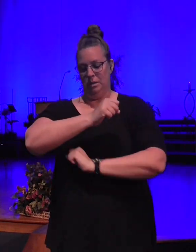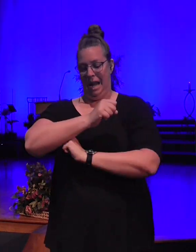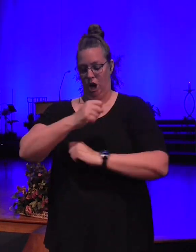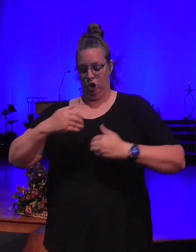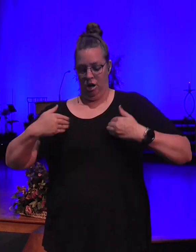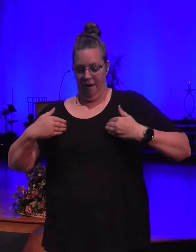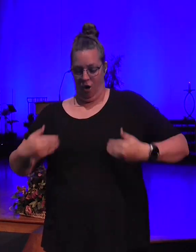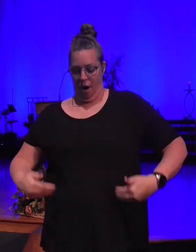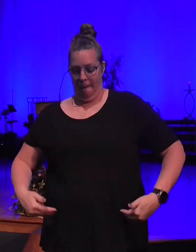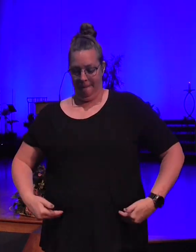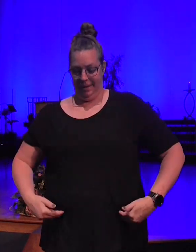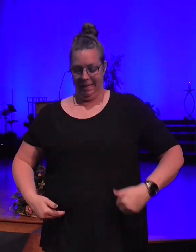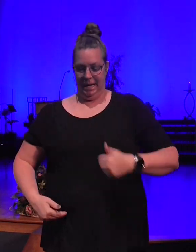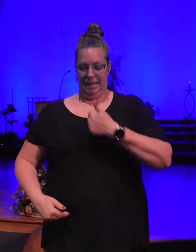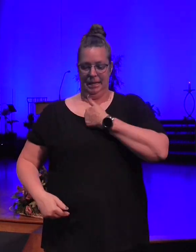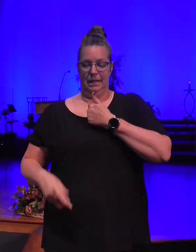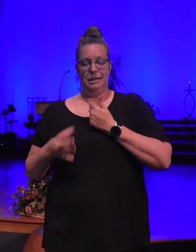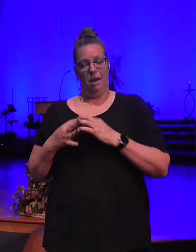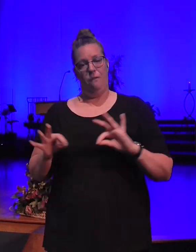is self-worth,